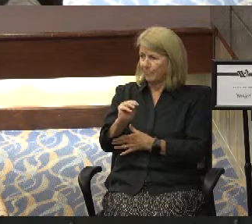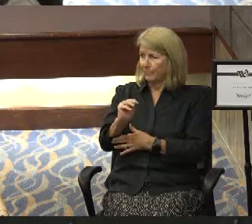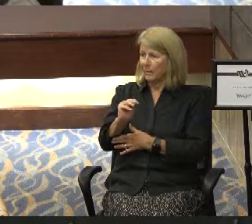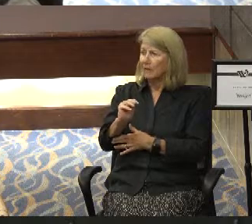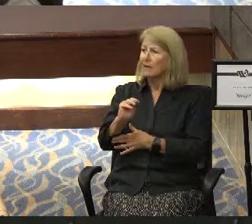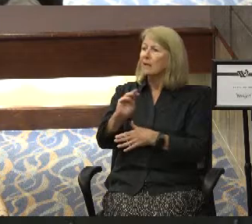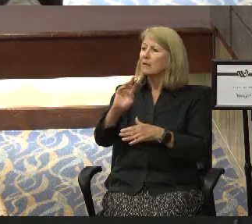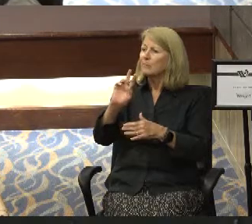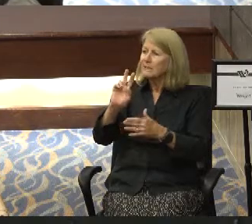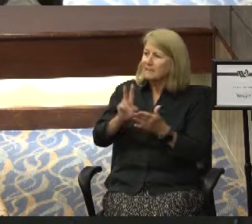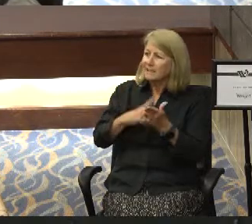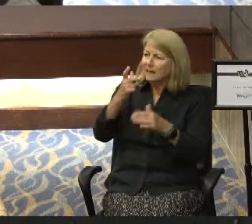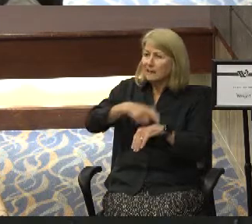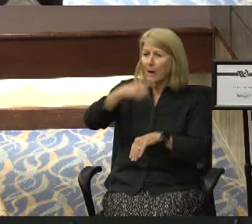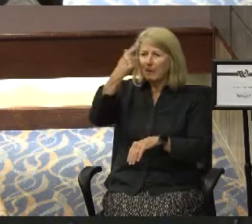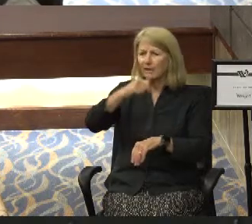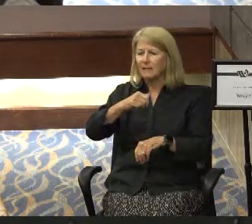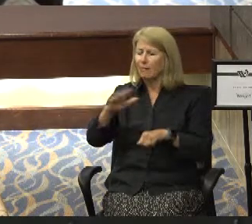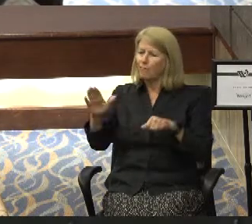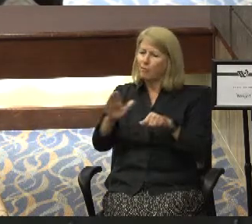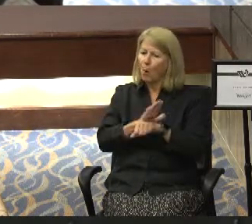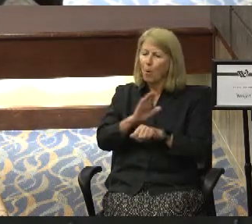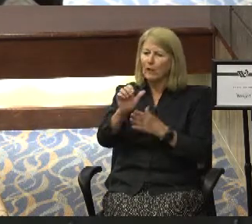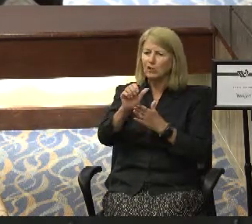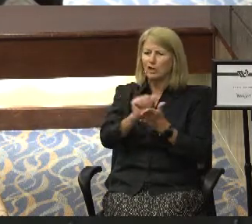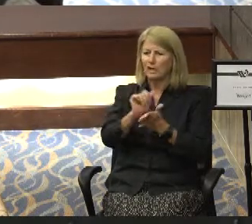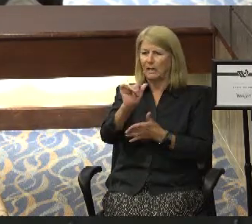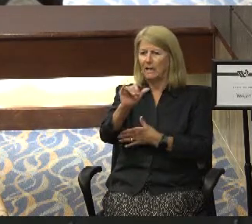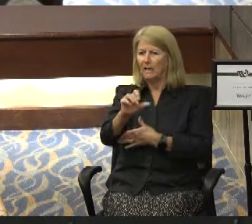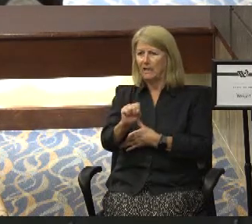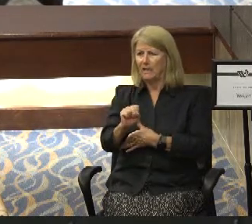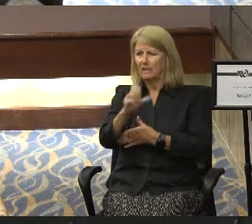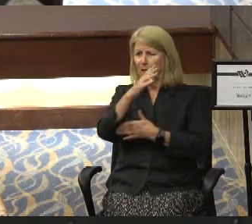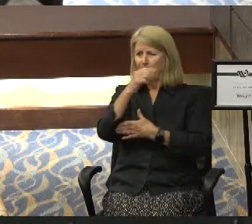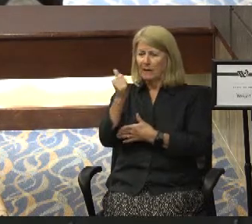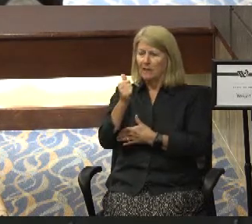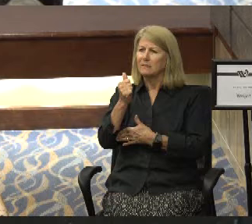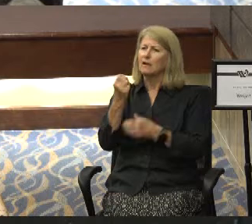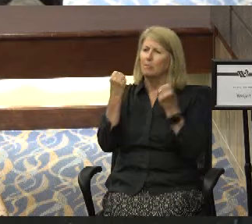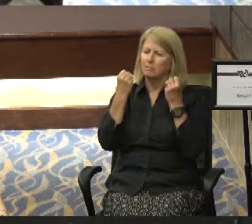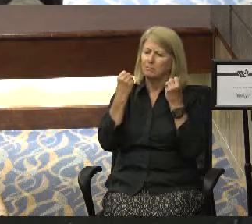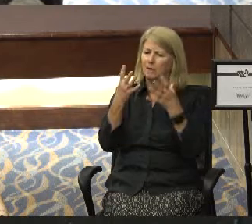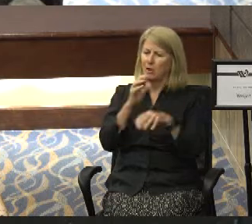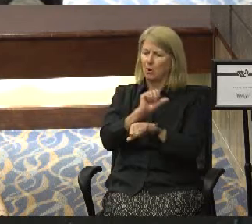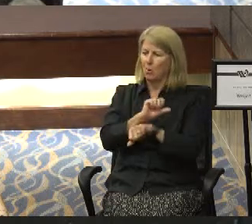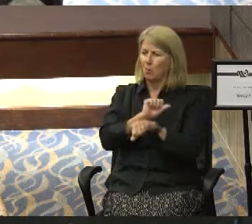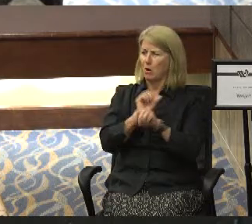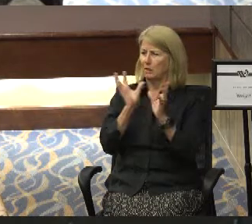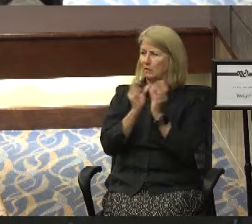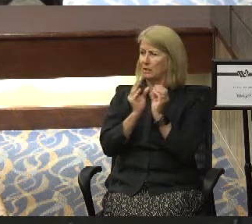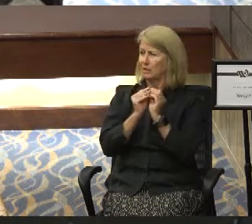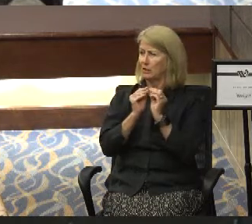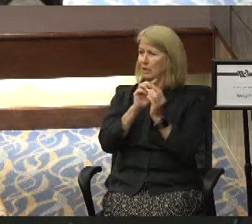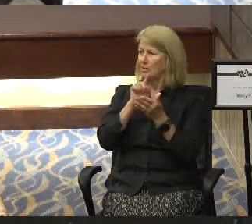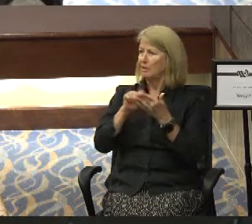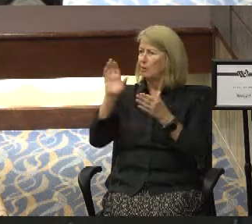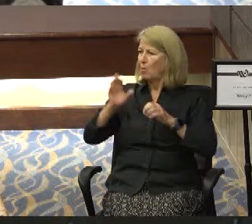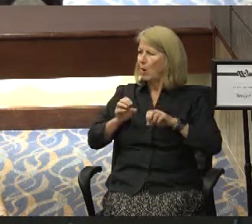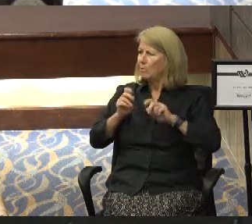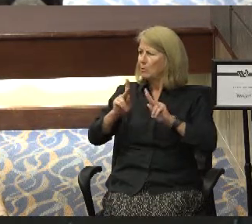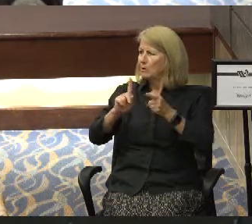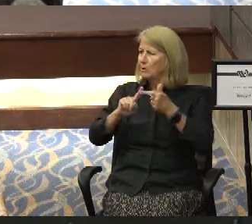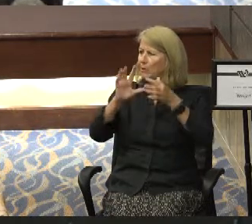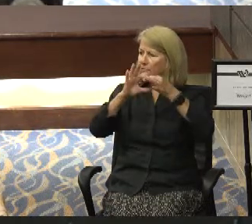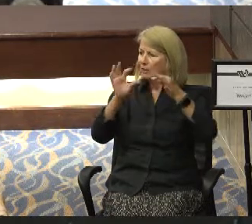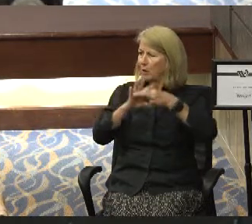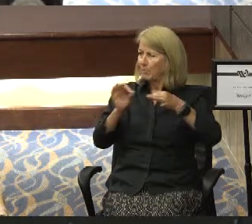time, because of how full this agenda is and out of fear for, because of the number of work sessions, this is your chance to bring comment to